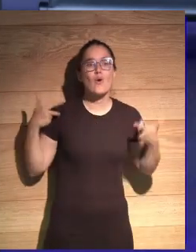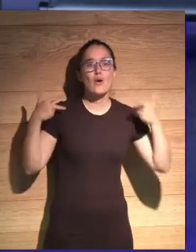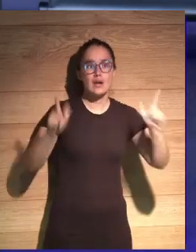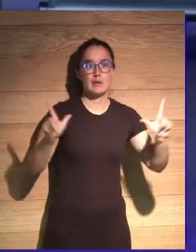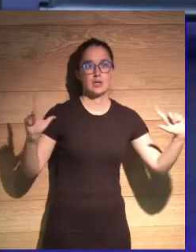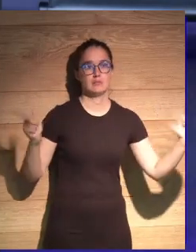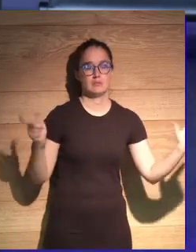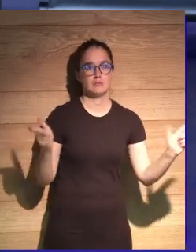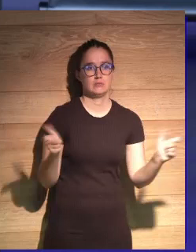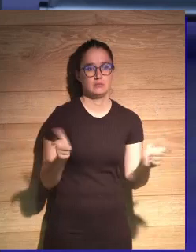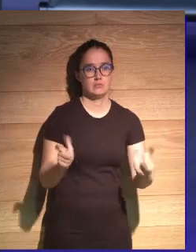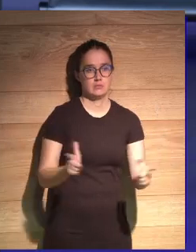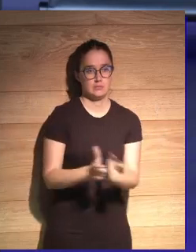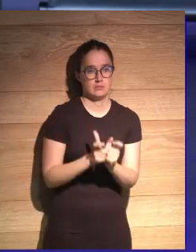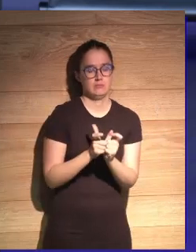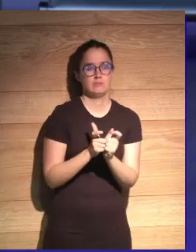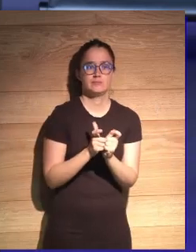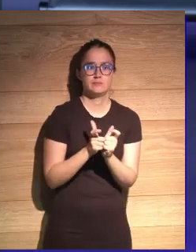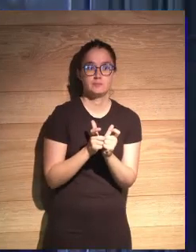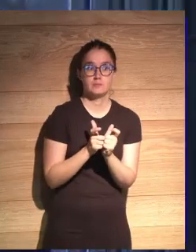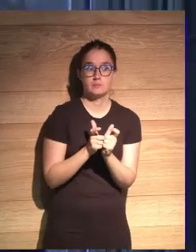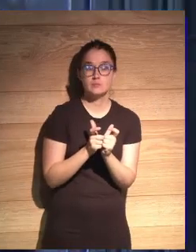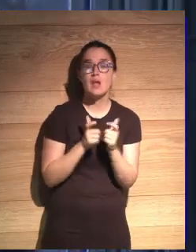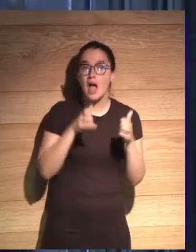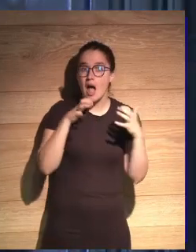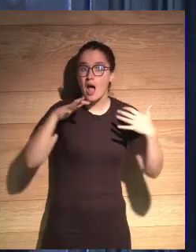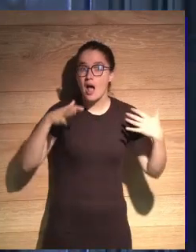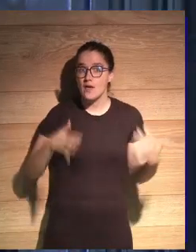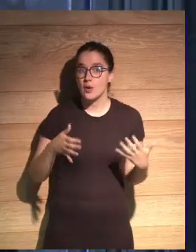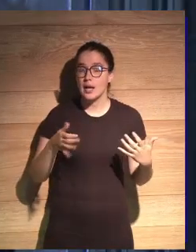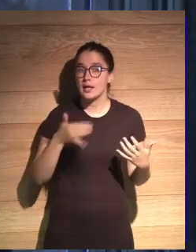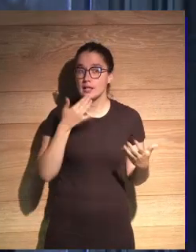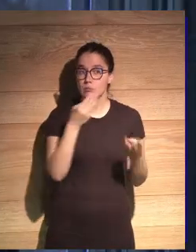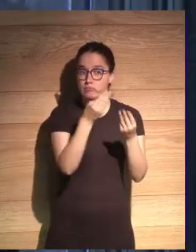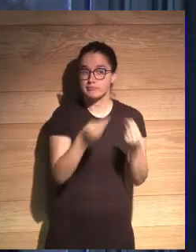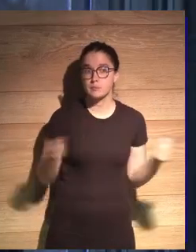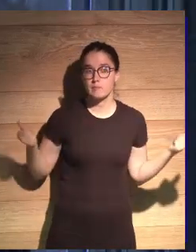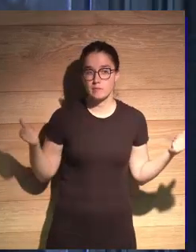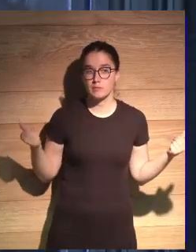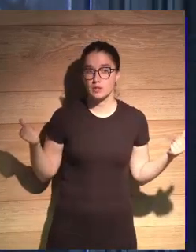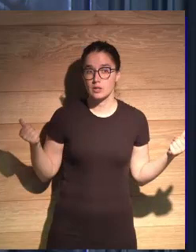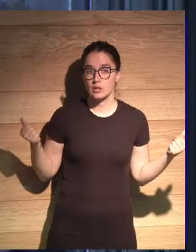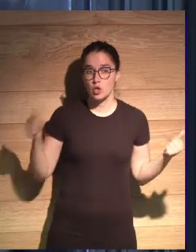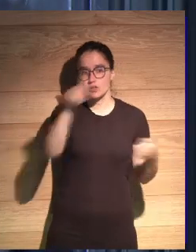themselves why free play has been reduced over the last decades,